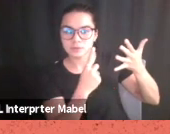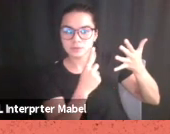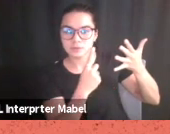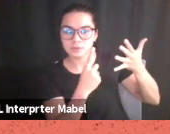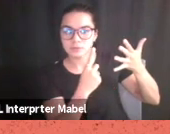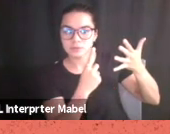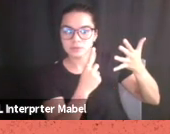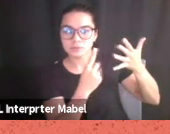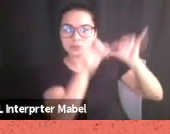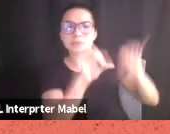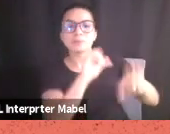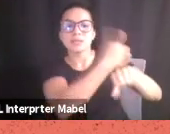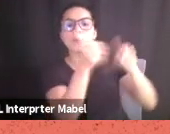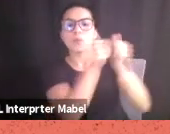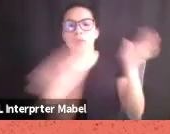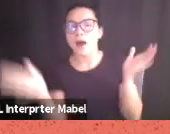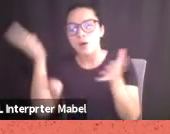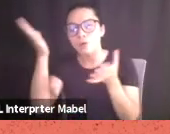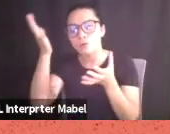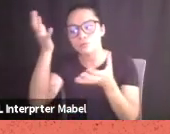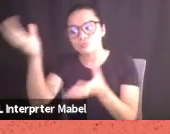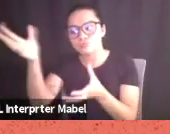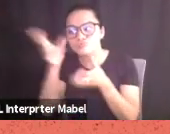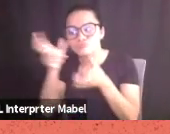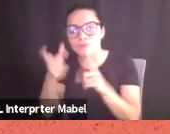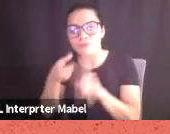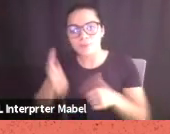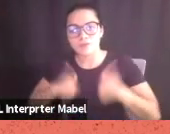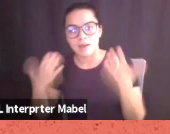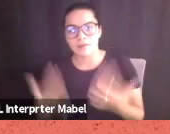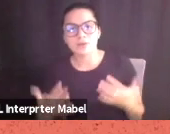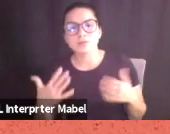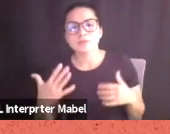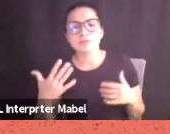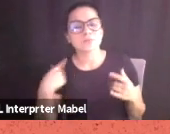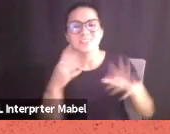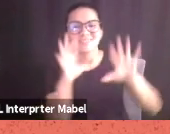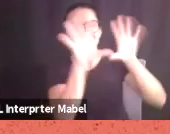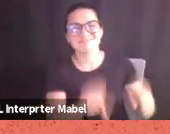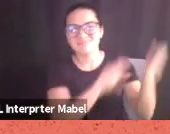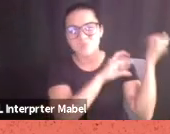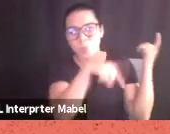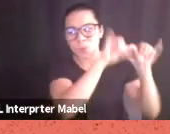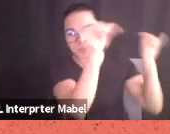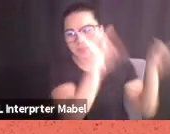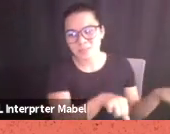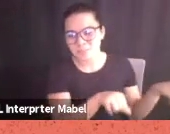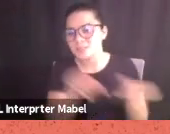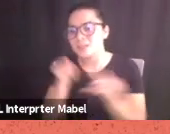be. What does transformational accountability and justice really look like in our communities?